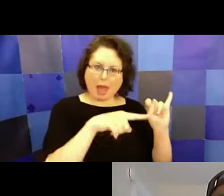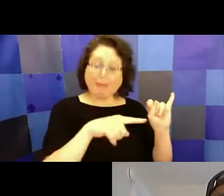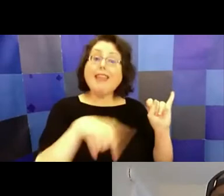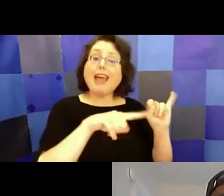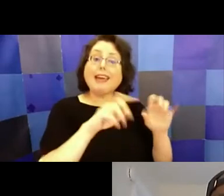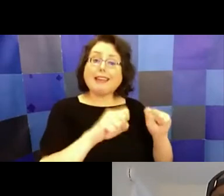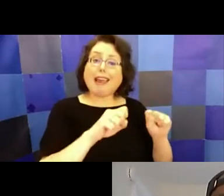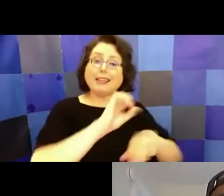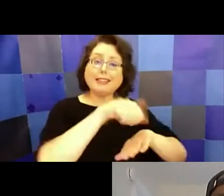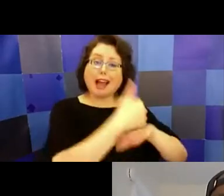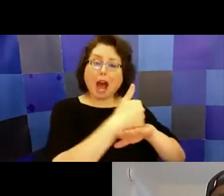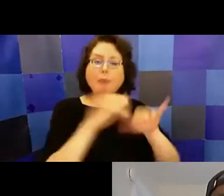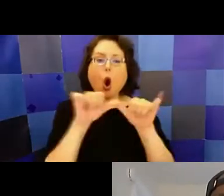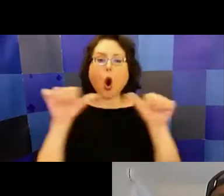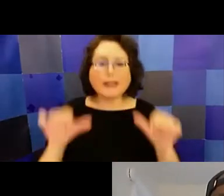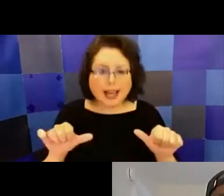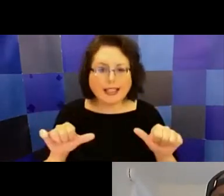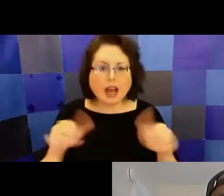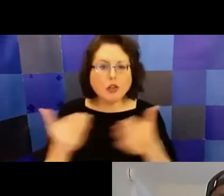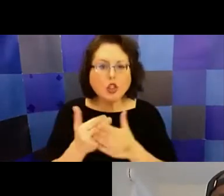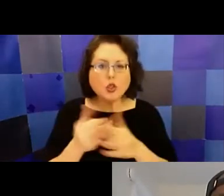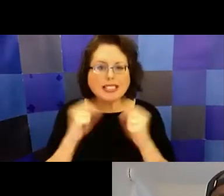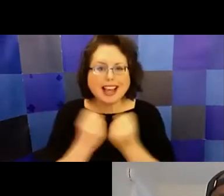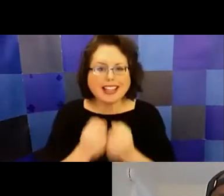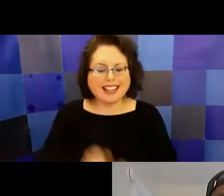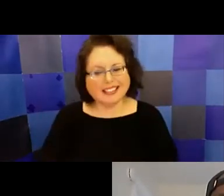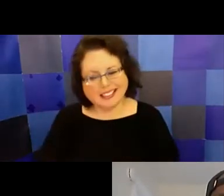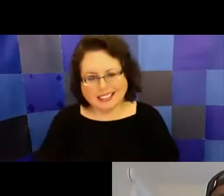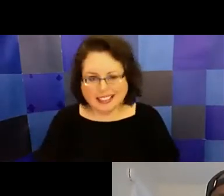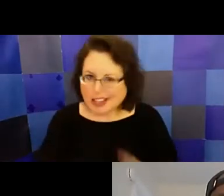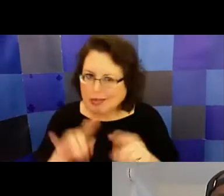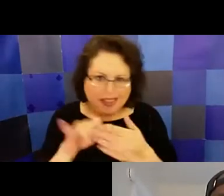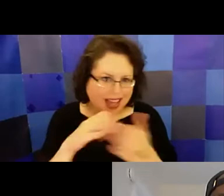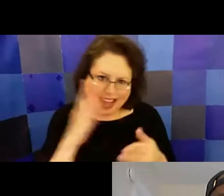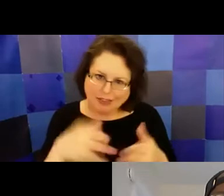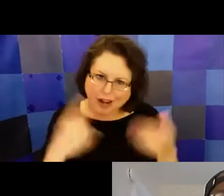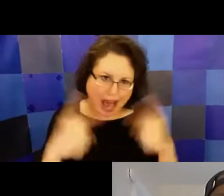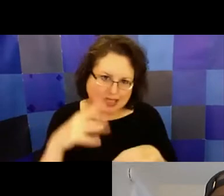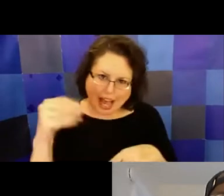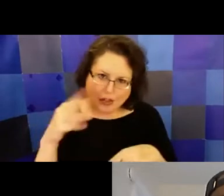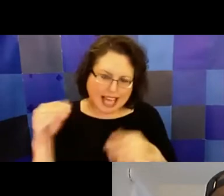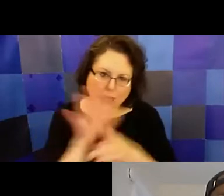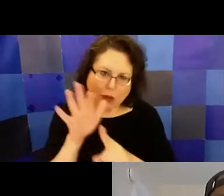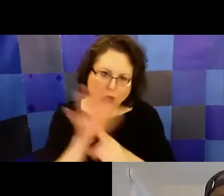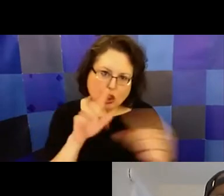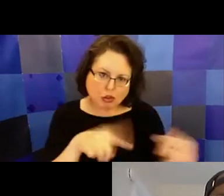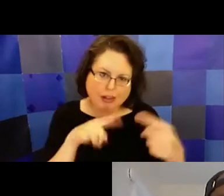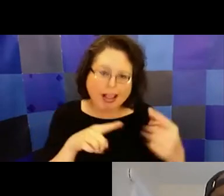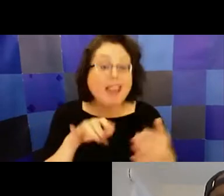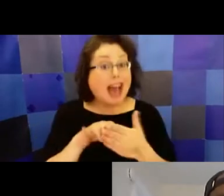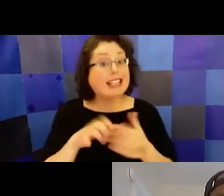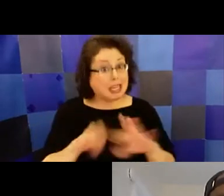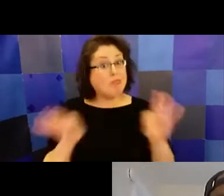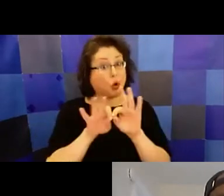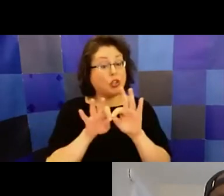architects of a new society. But I don't think that ever happens outside of the context of popular struggle. And I think that's the important takeaway from watching a film